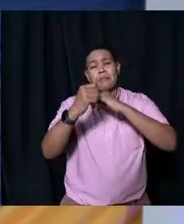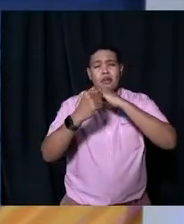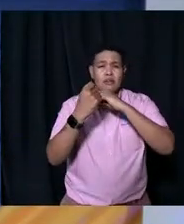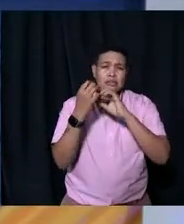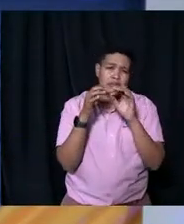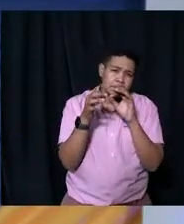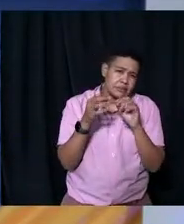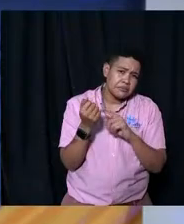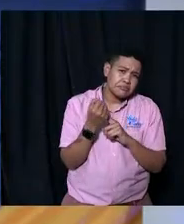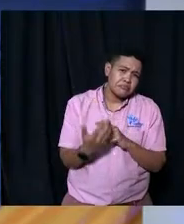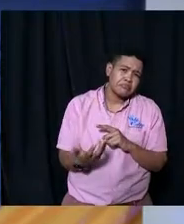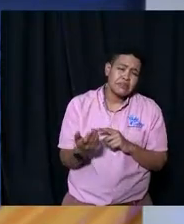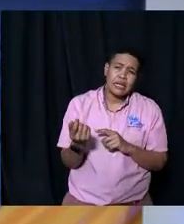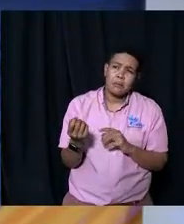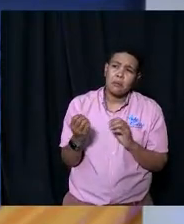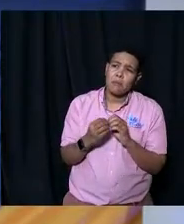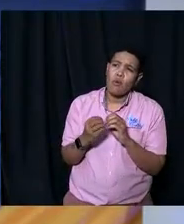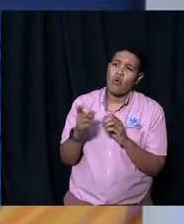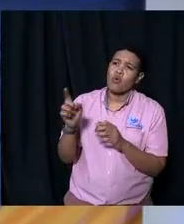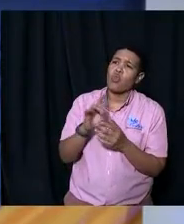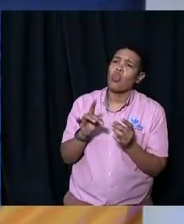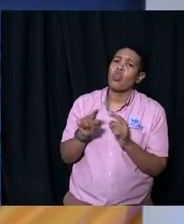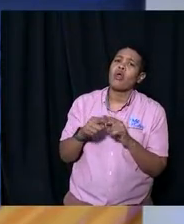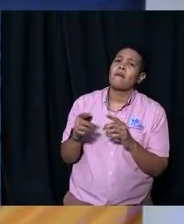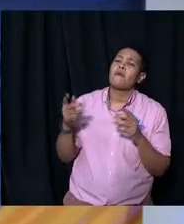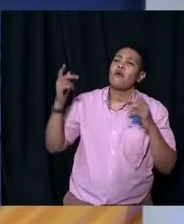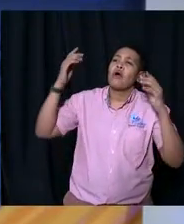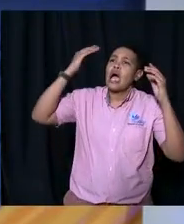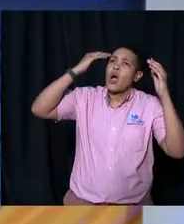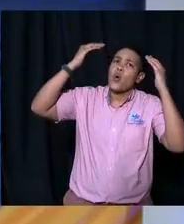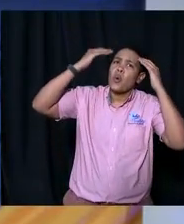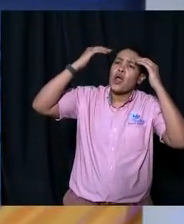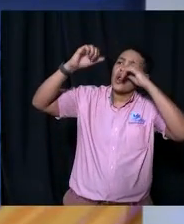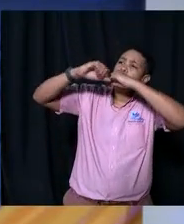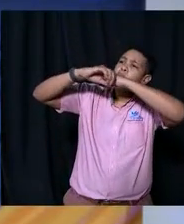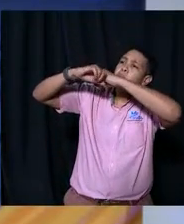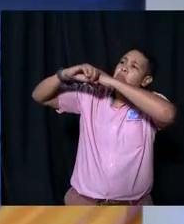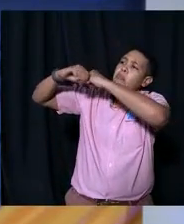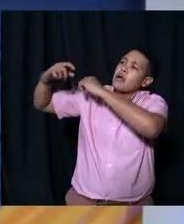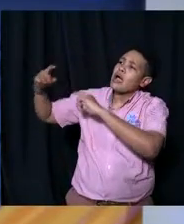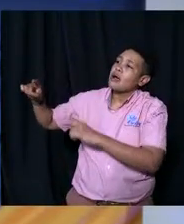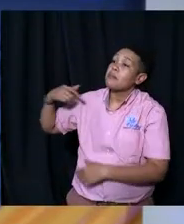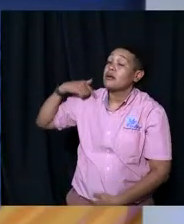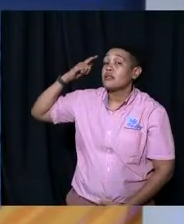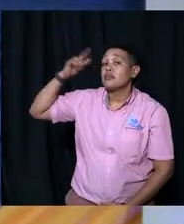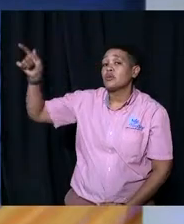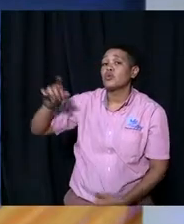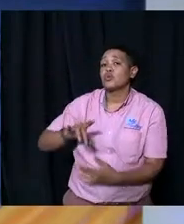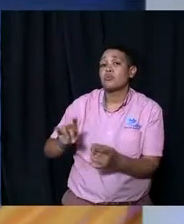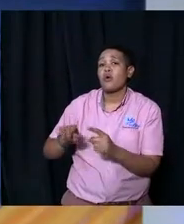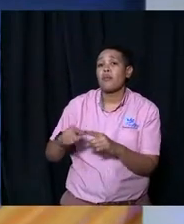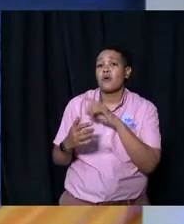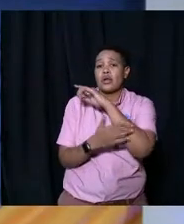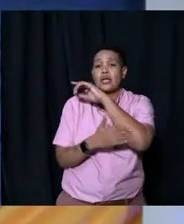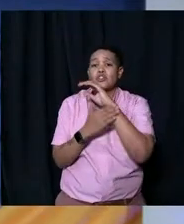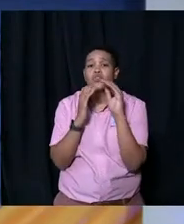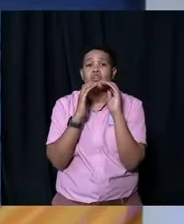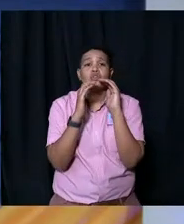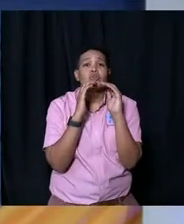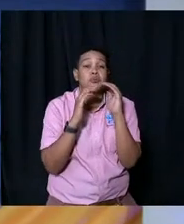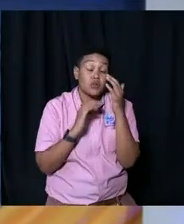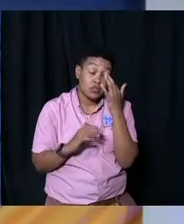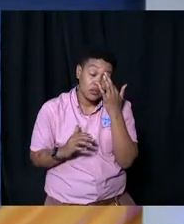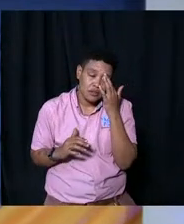more on you spoke so often about the public education and the awareness program, and I think you spoke about a national communication,